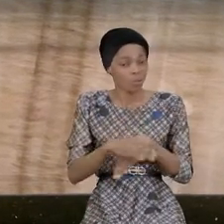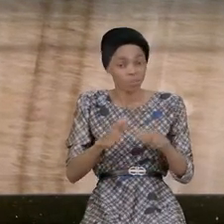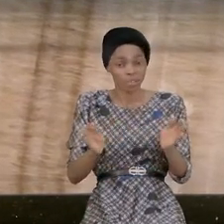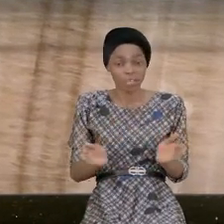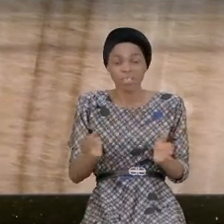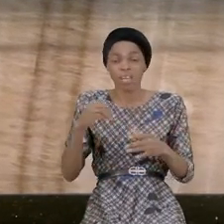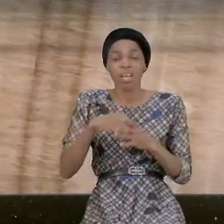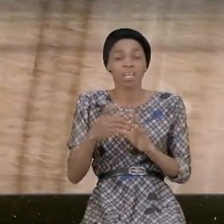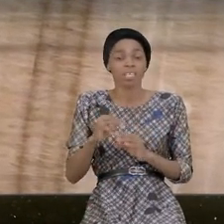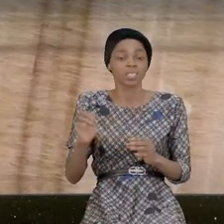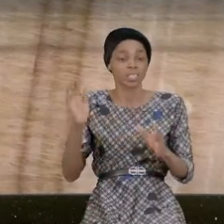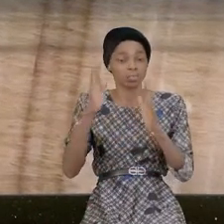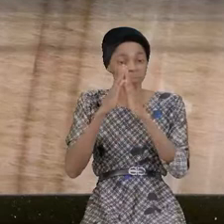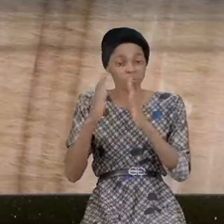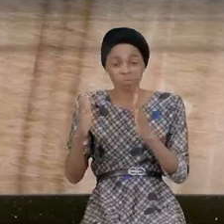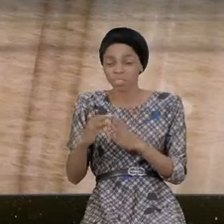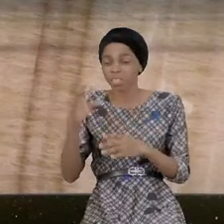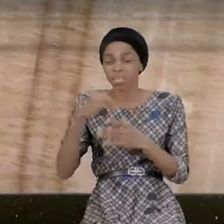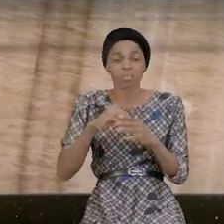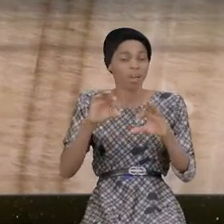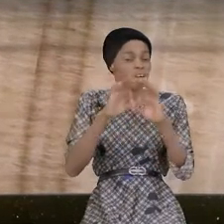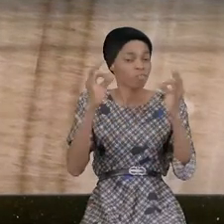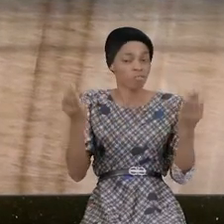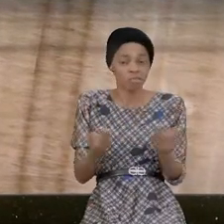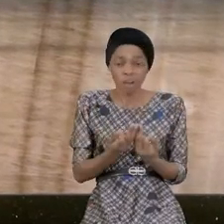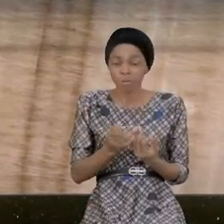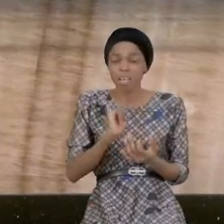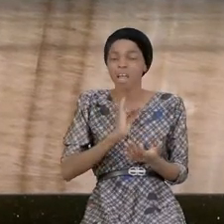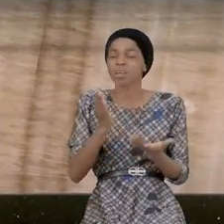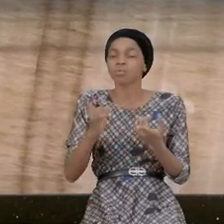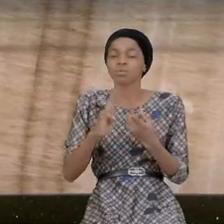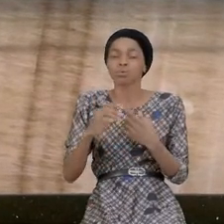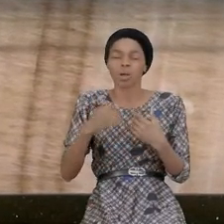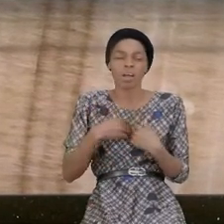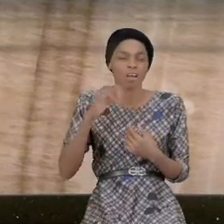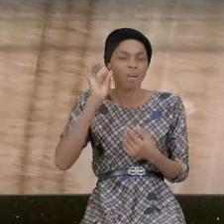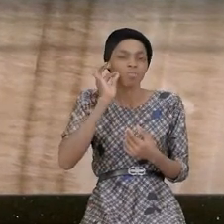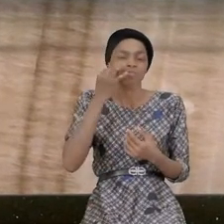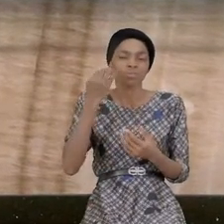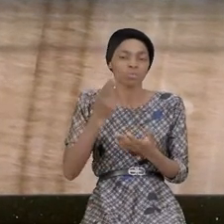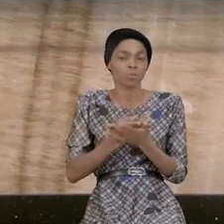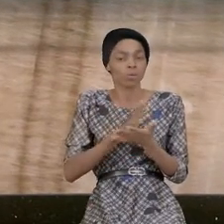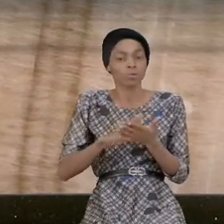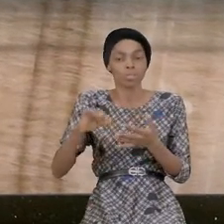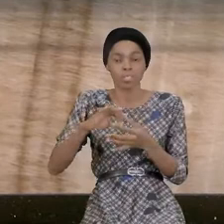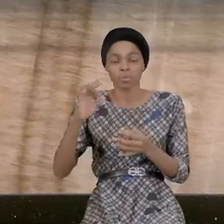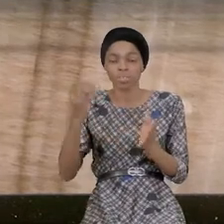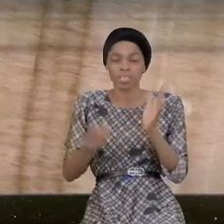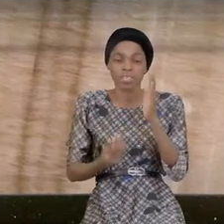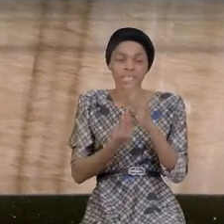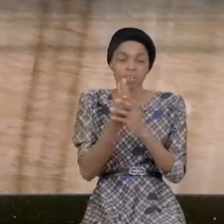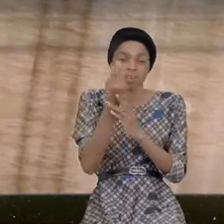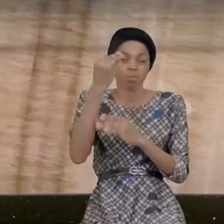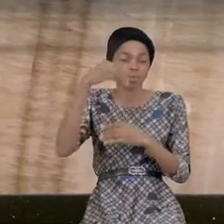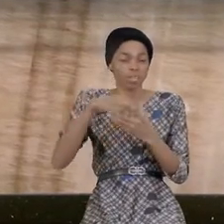in your community. Just have the fruit of the Spirit developing in your life. And a